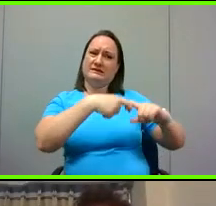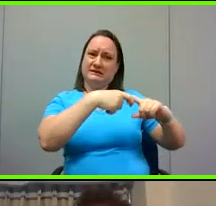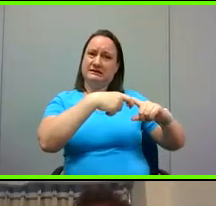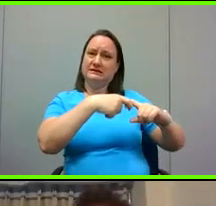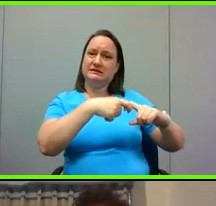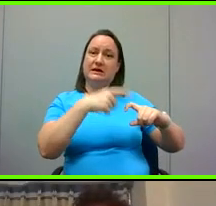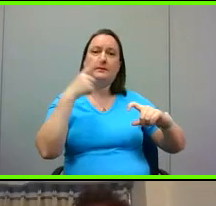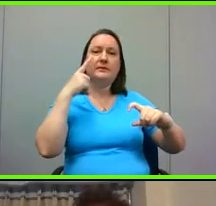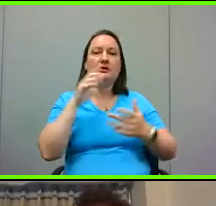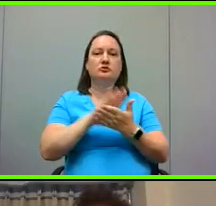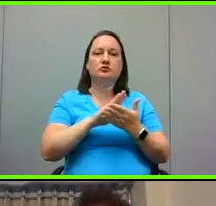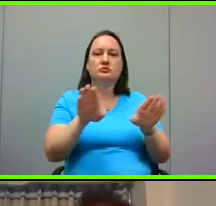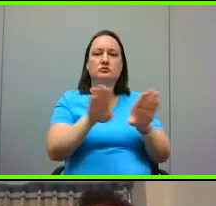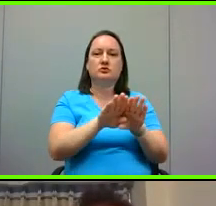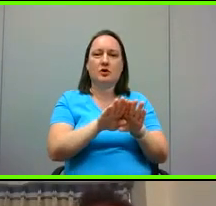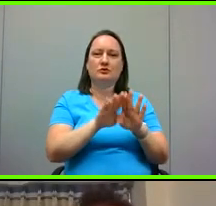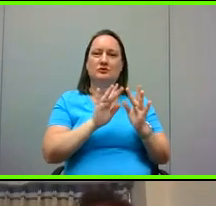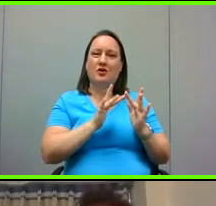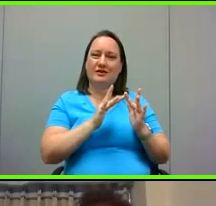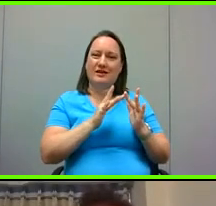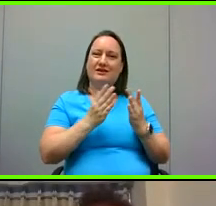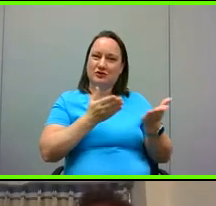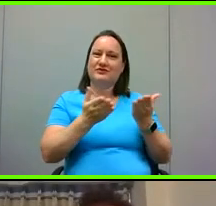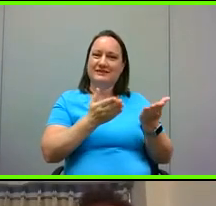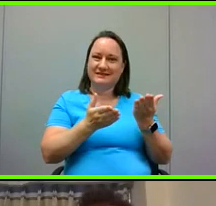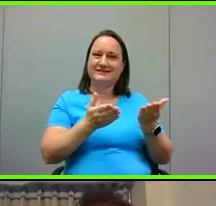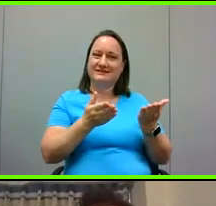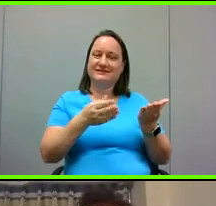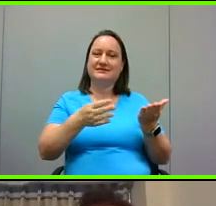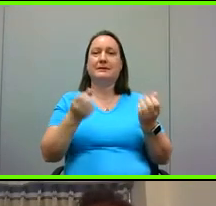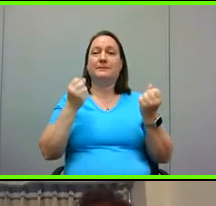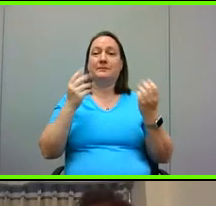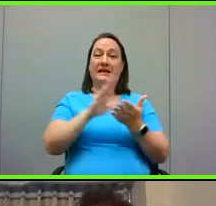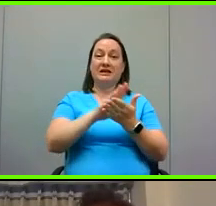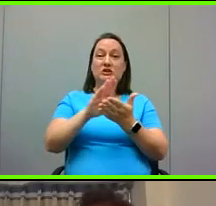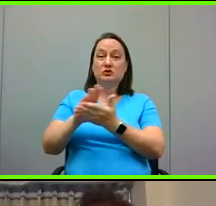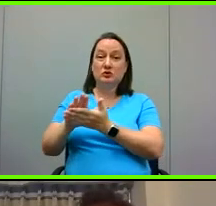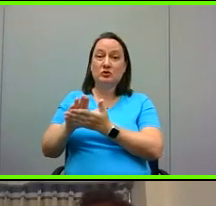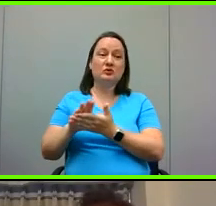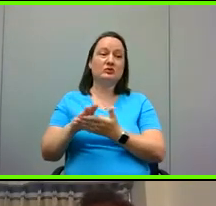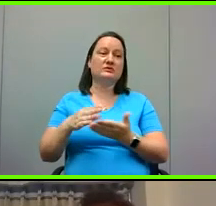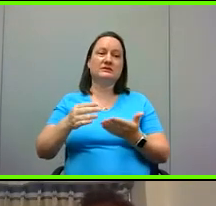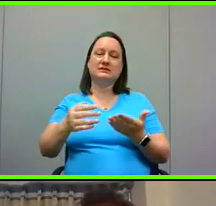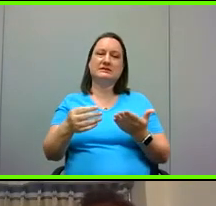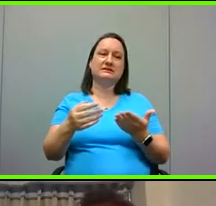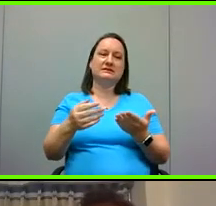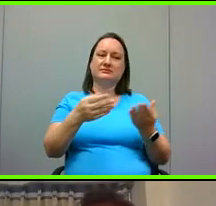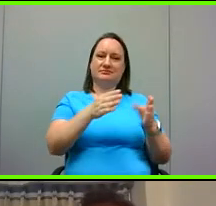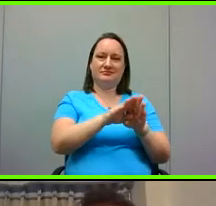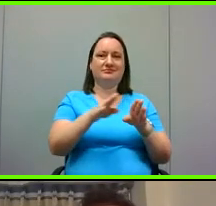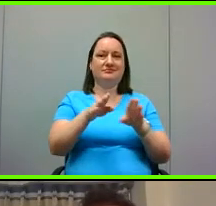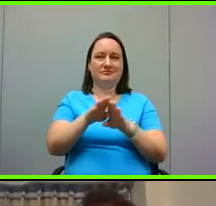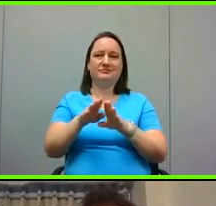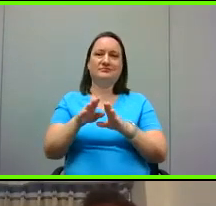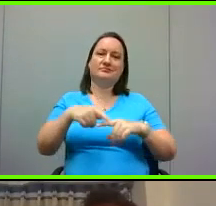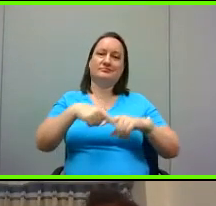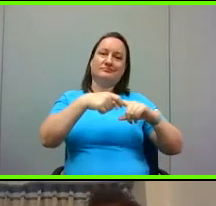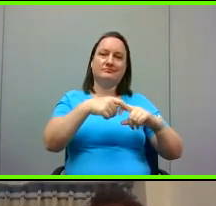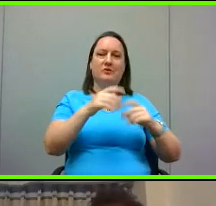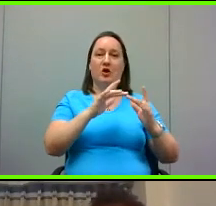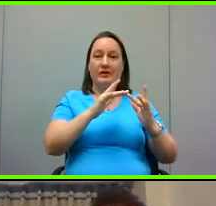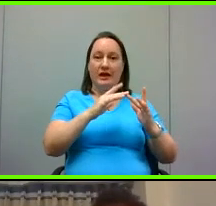school went to virtual services, we stopped that program. Many schools did it. We didn't have to do it. So for our students in